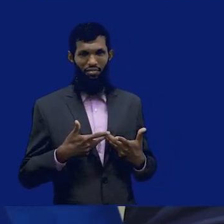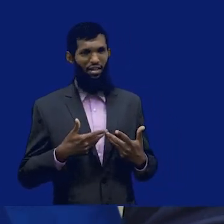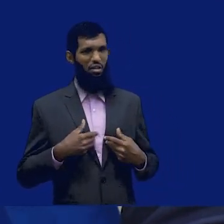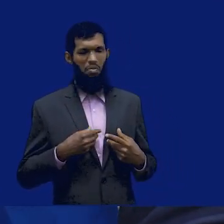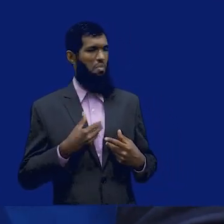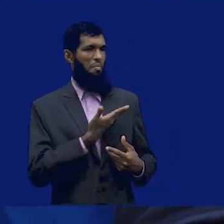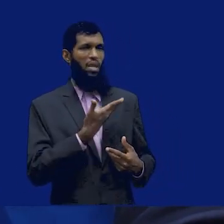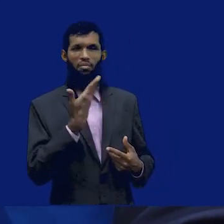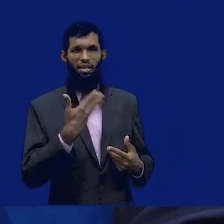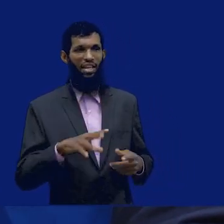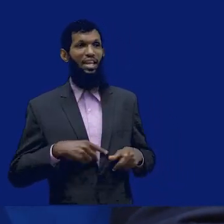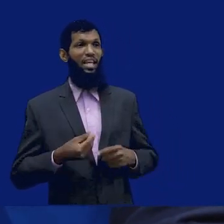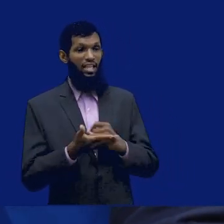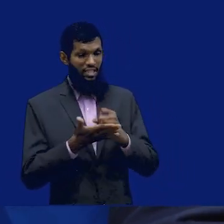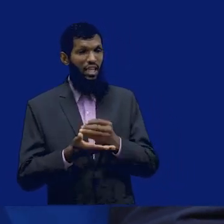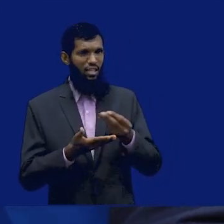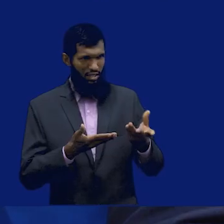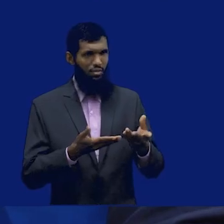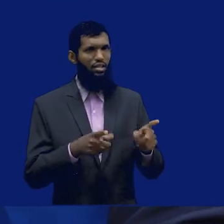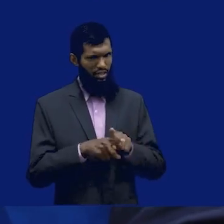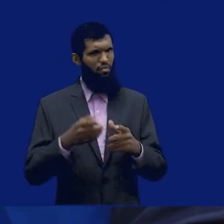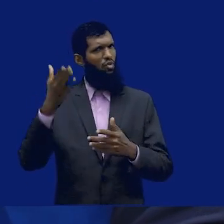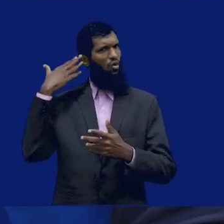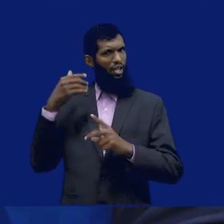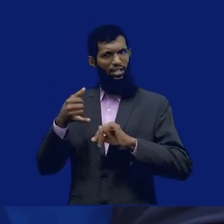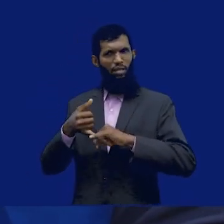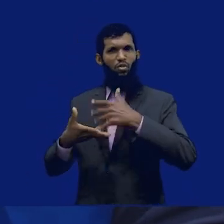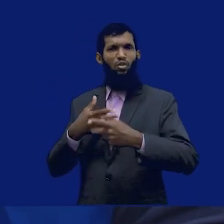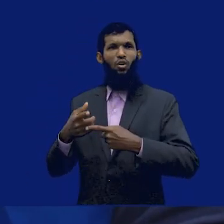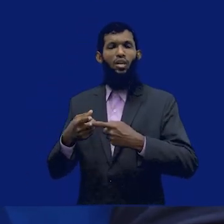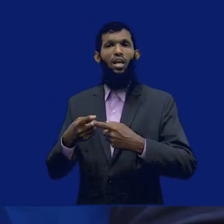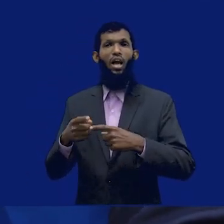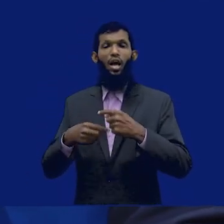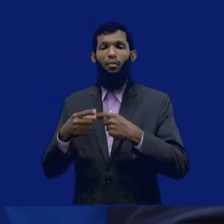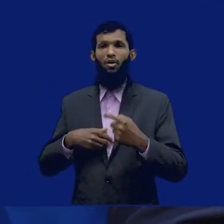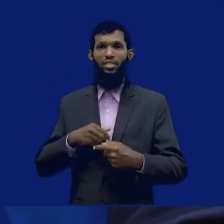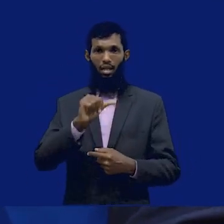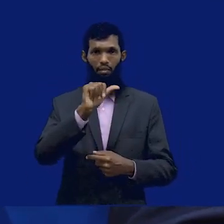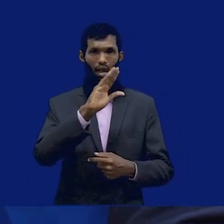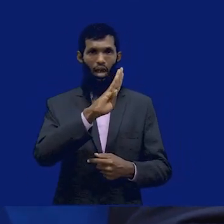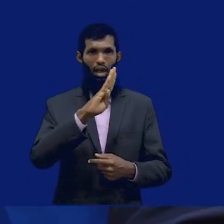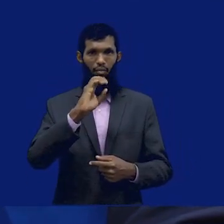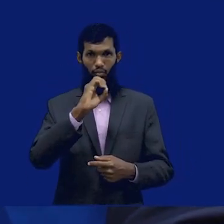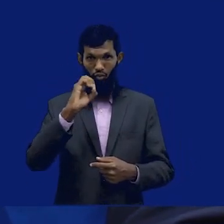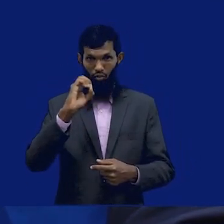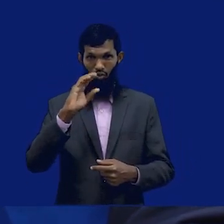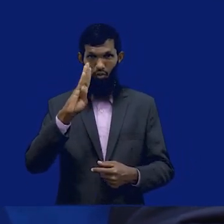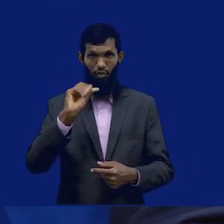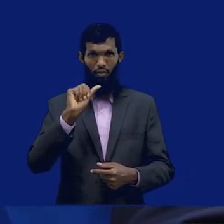also very important for us to remember about the story of Abu Bakr. Abu Bakr,